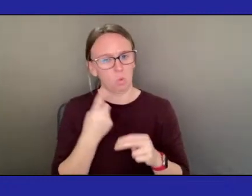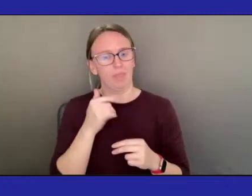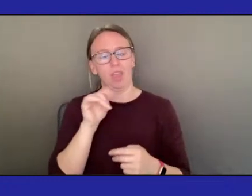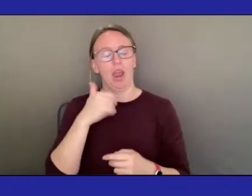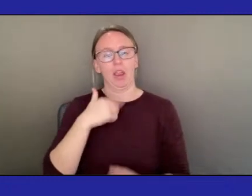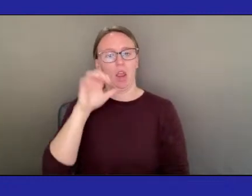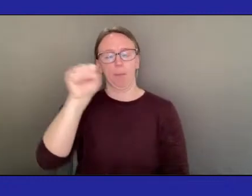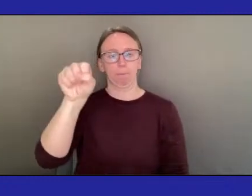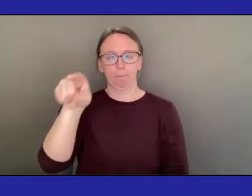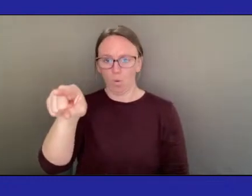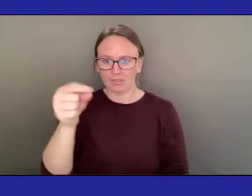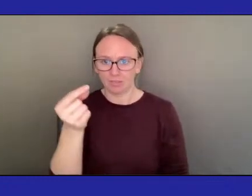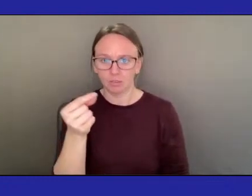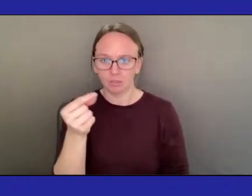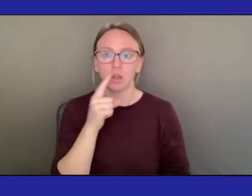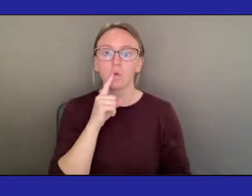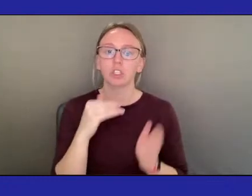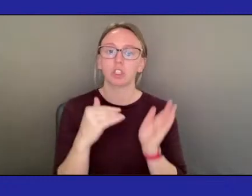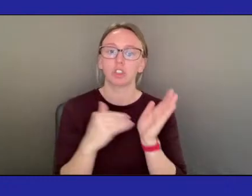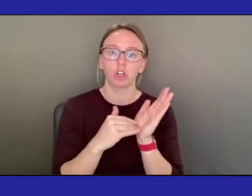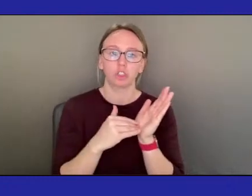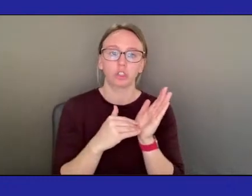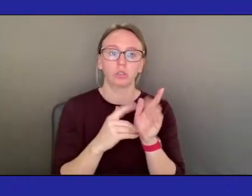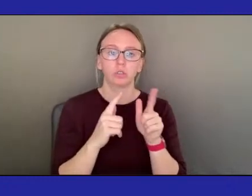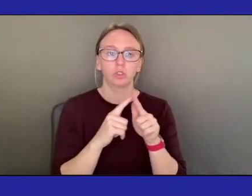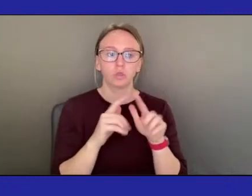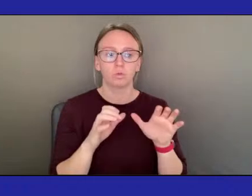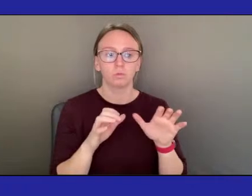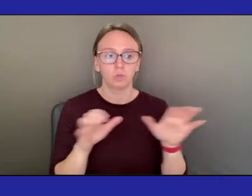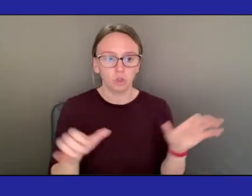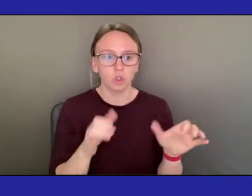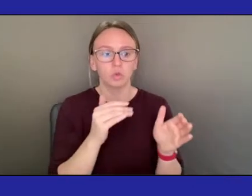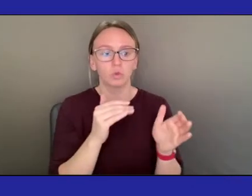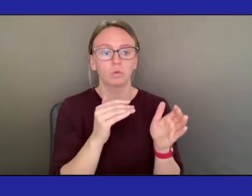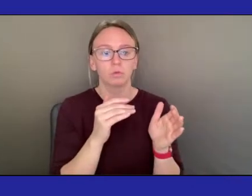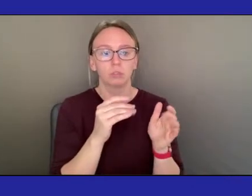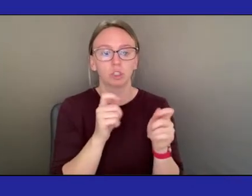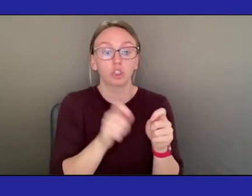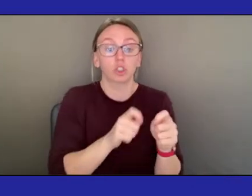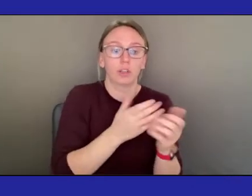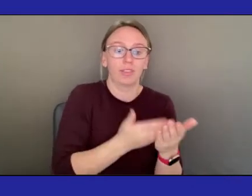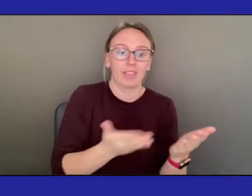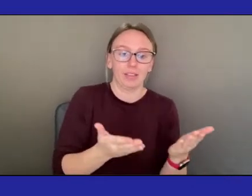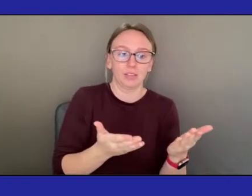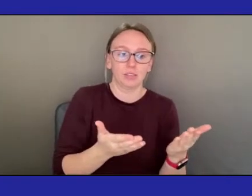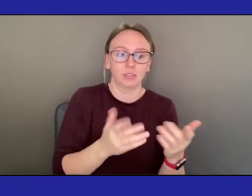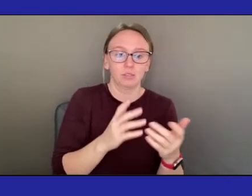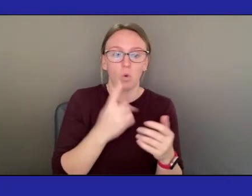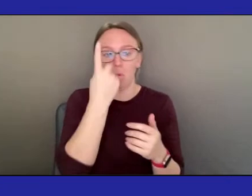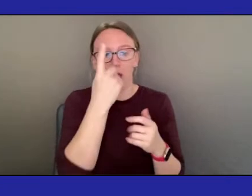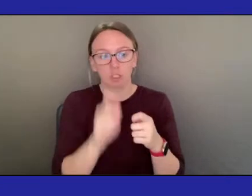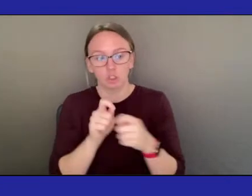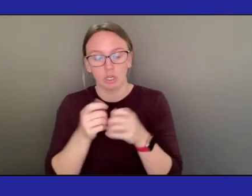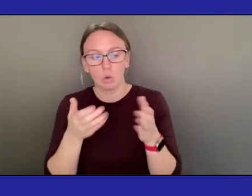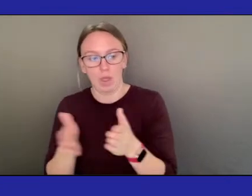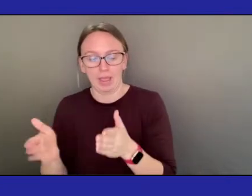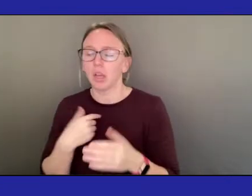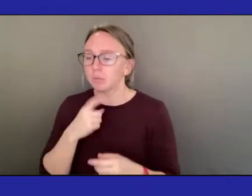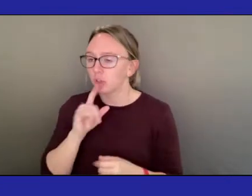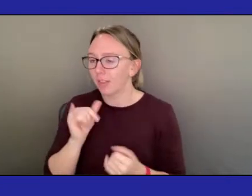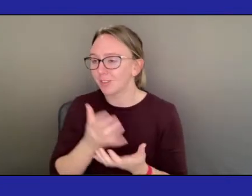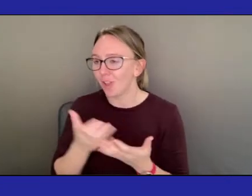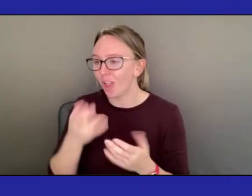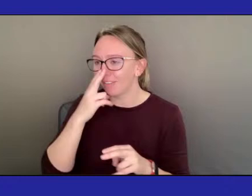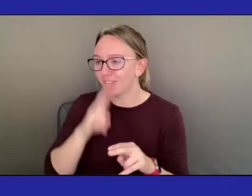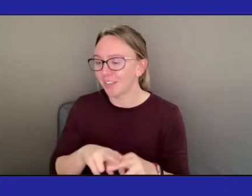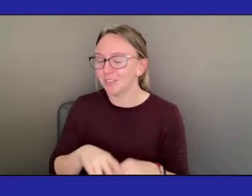like getting doctors to do certain things a certain way, which I'm sure it's a lot of fun. So Work in I'm progress. curious